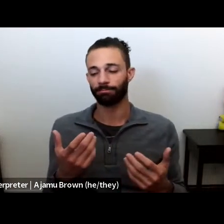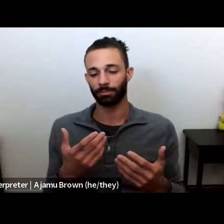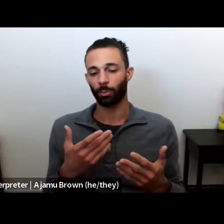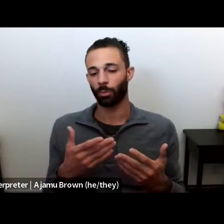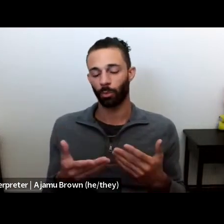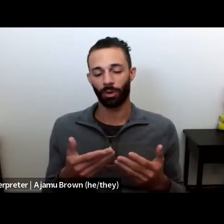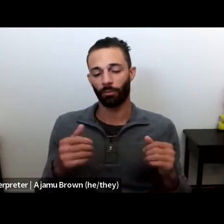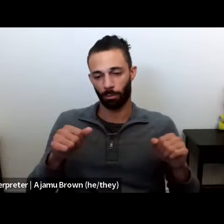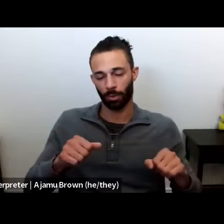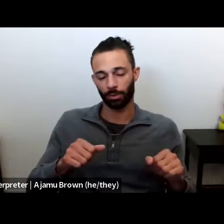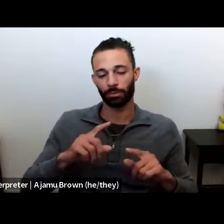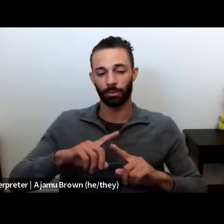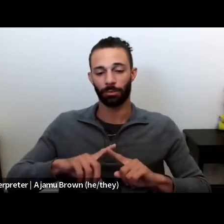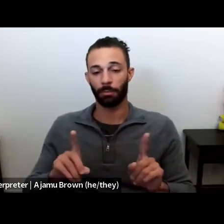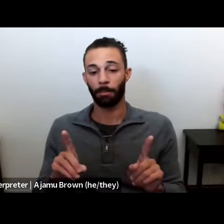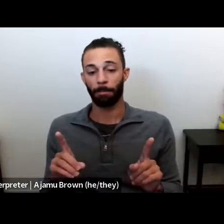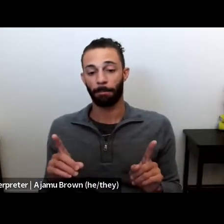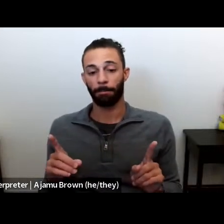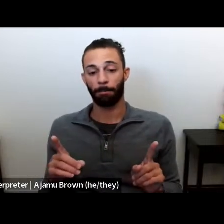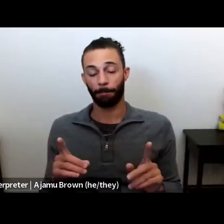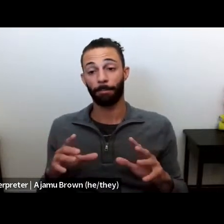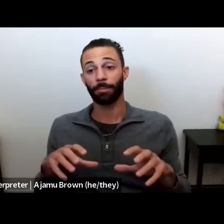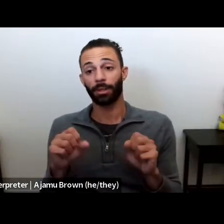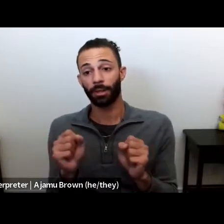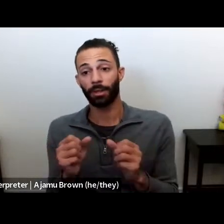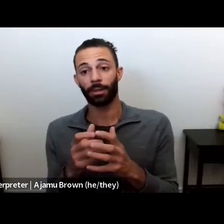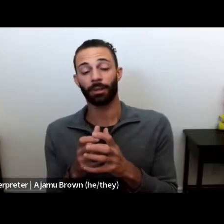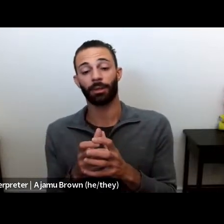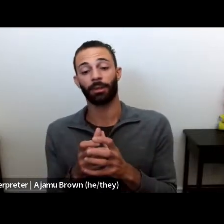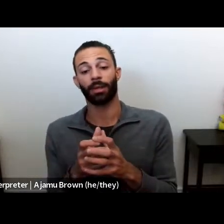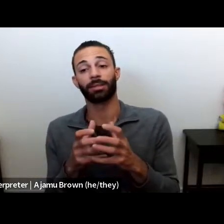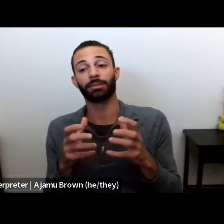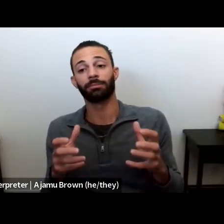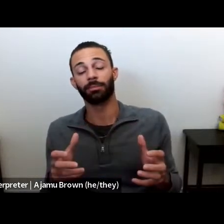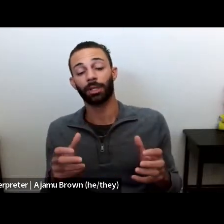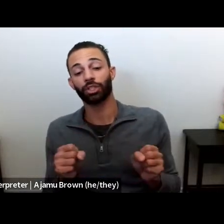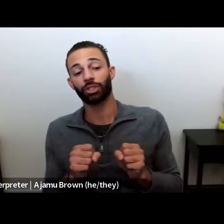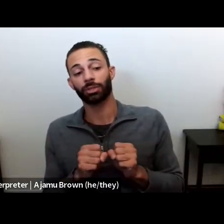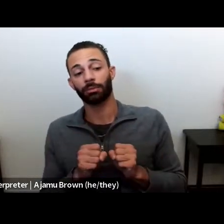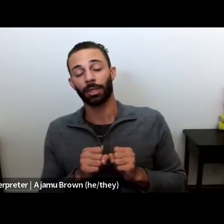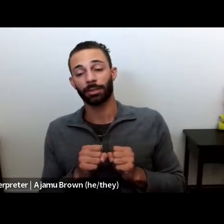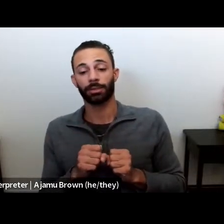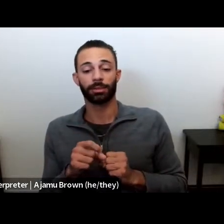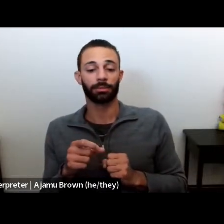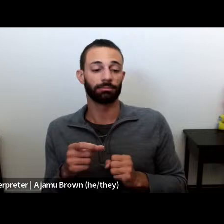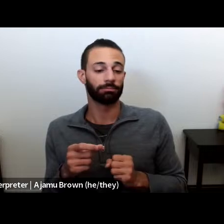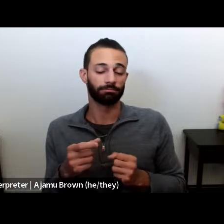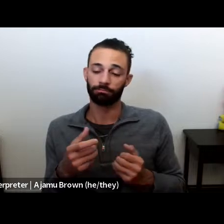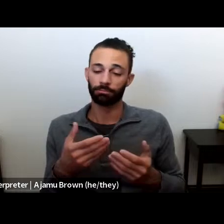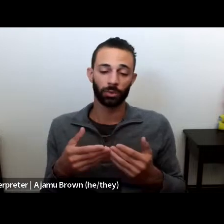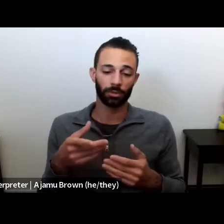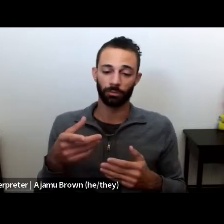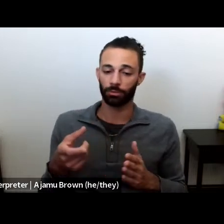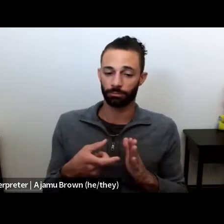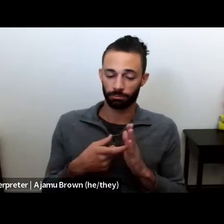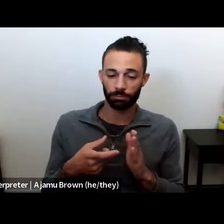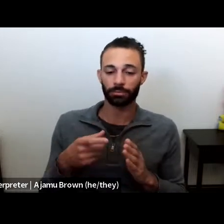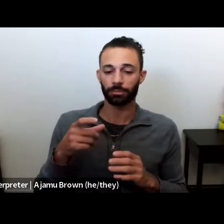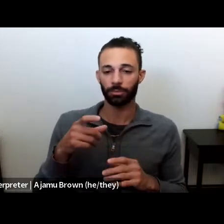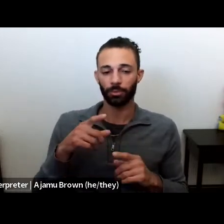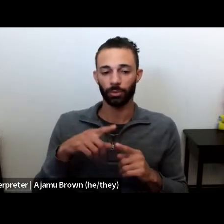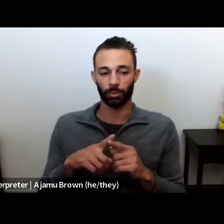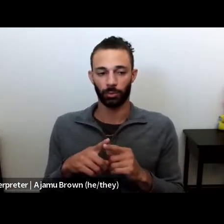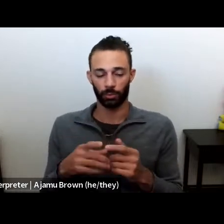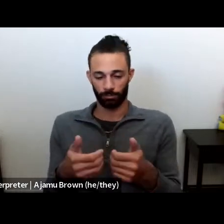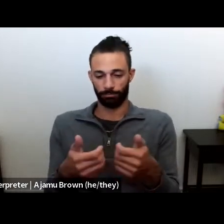take as much space as you need to differentiate